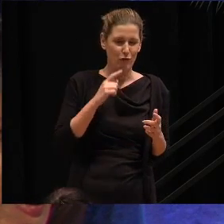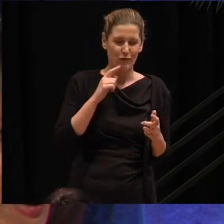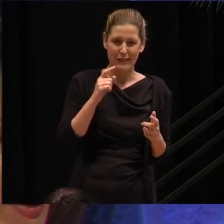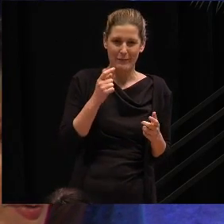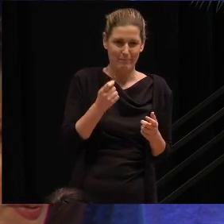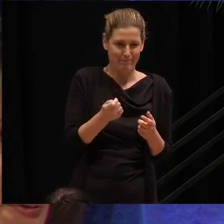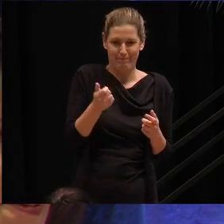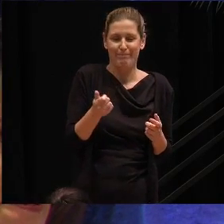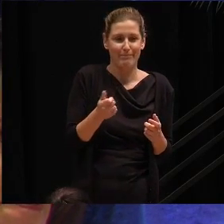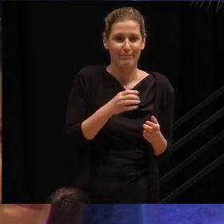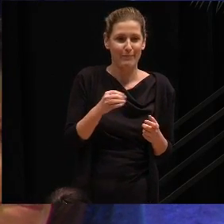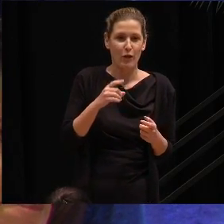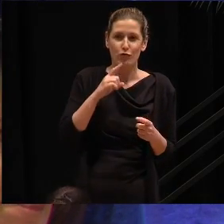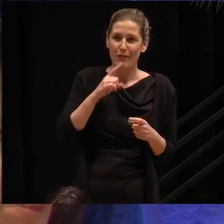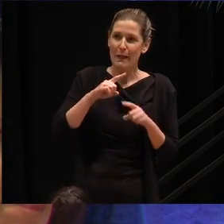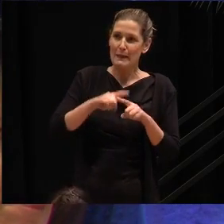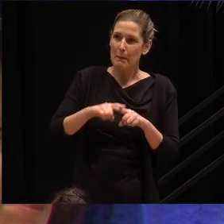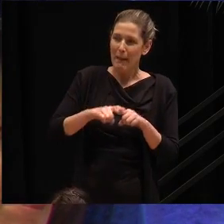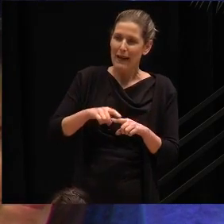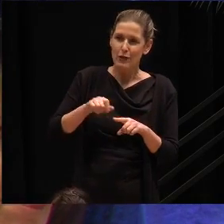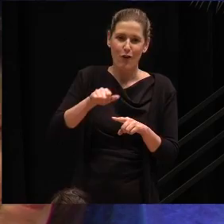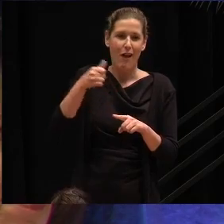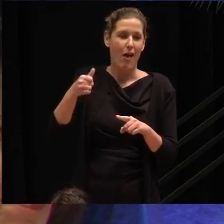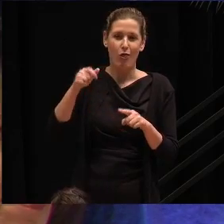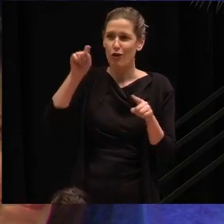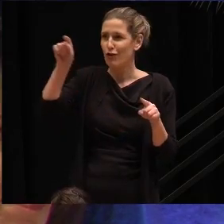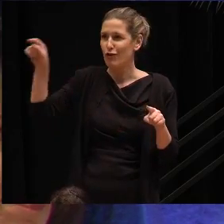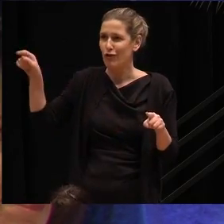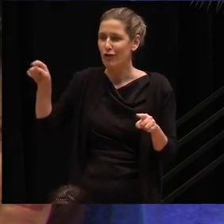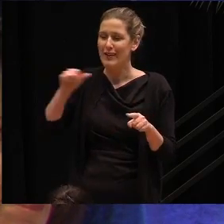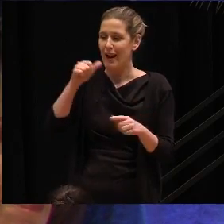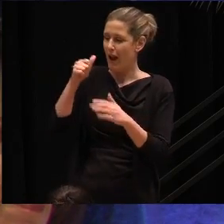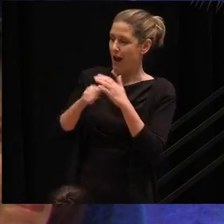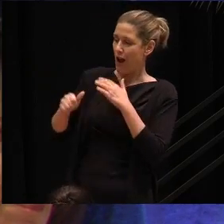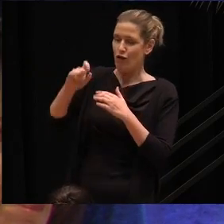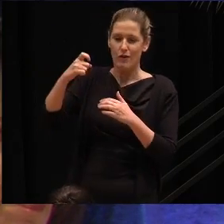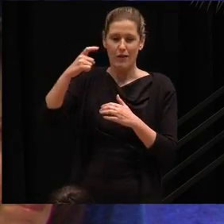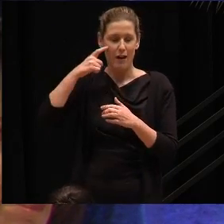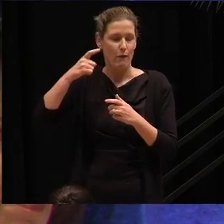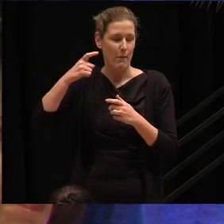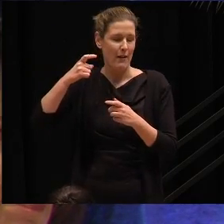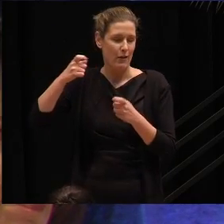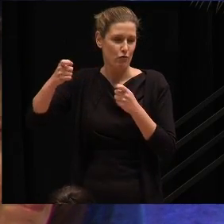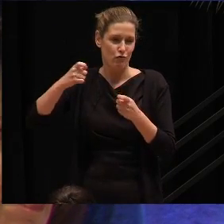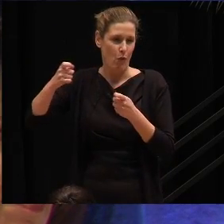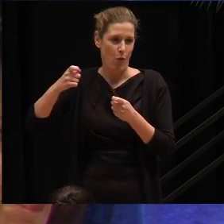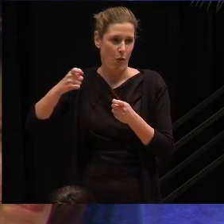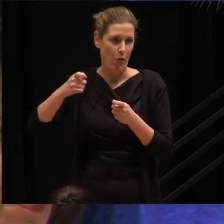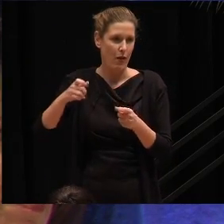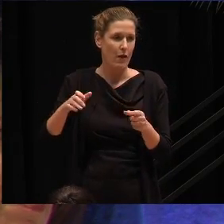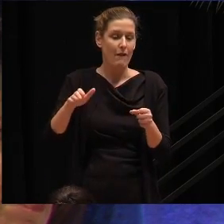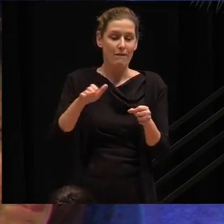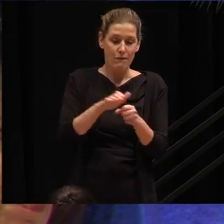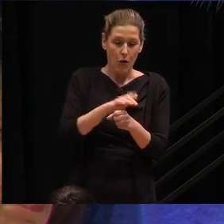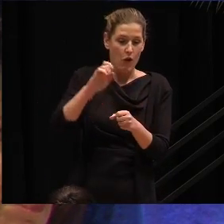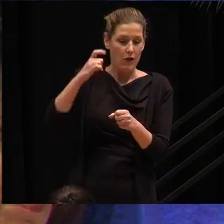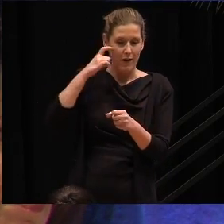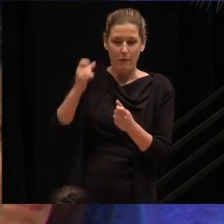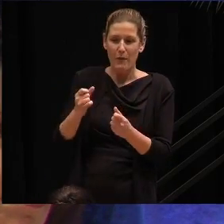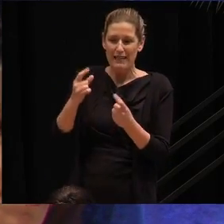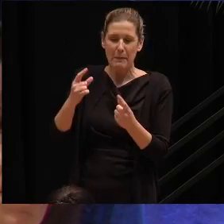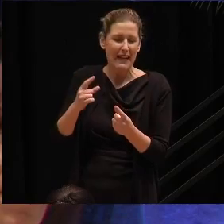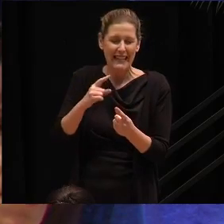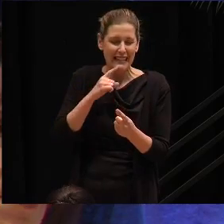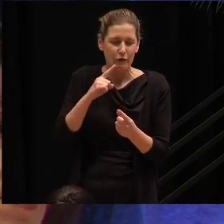on forces that are way beyond government's control. Total government spending is a fraction of our